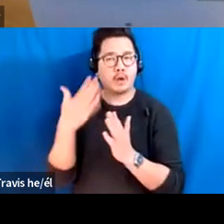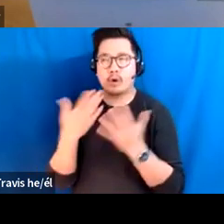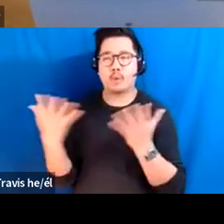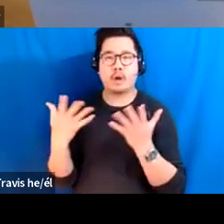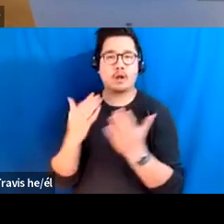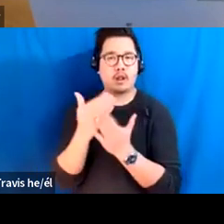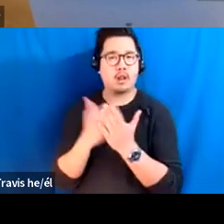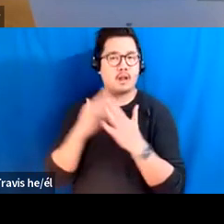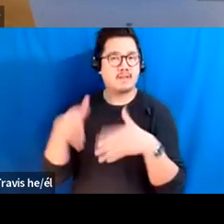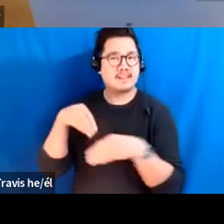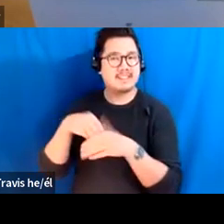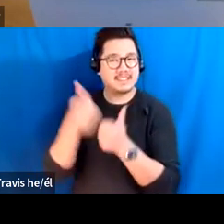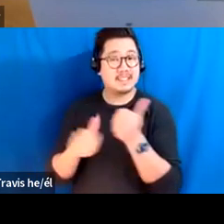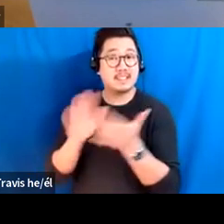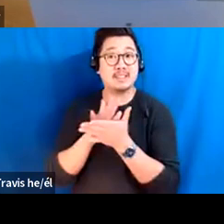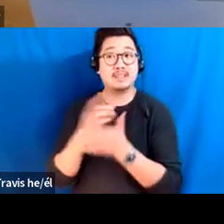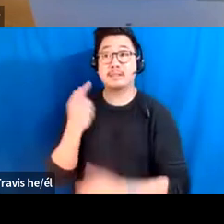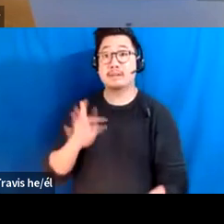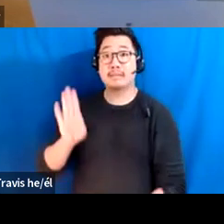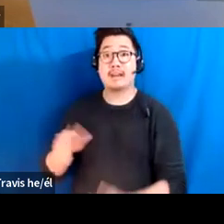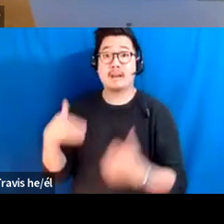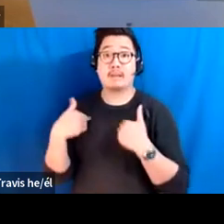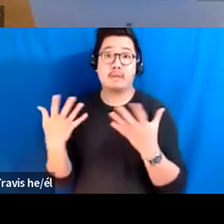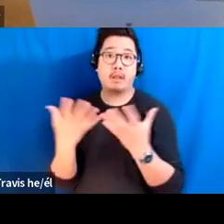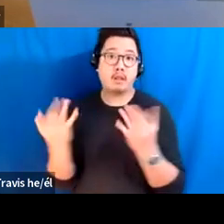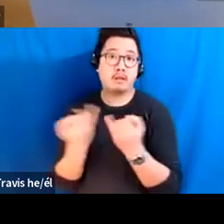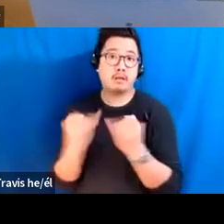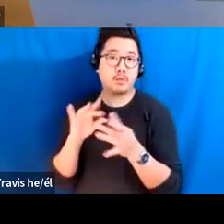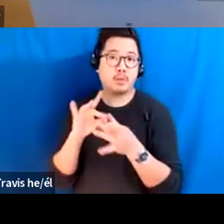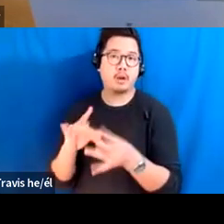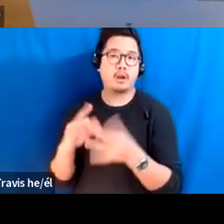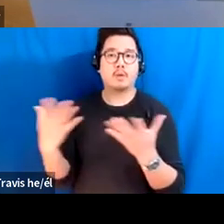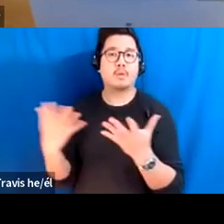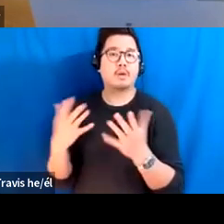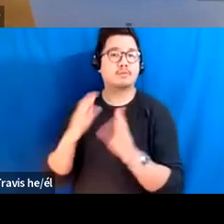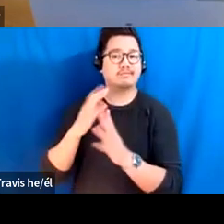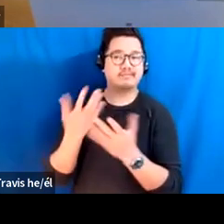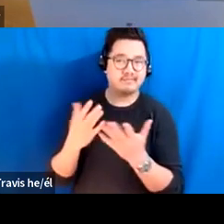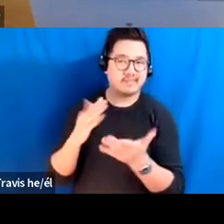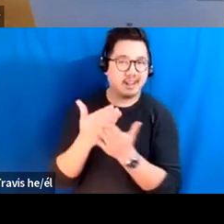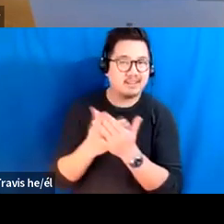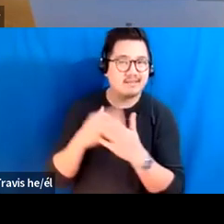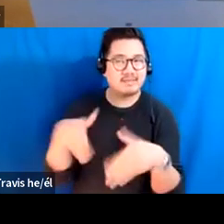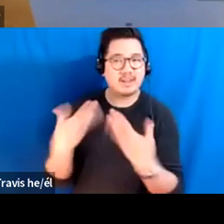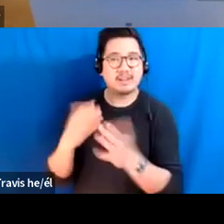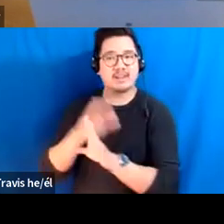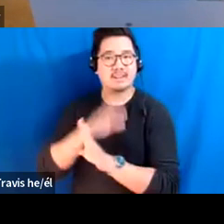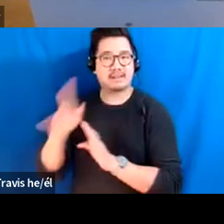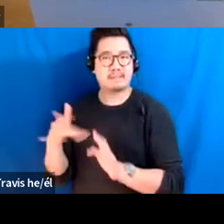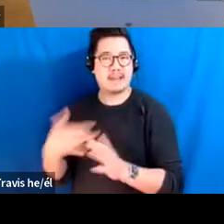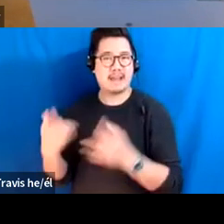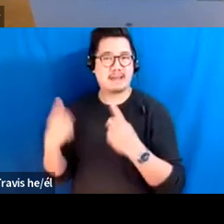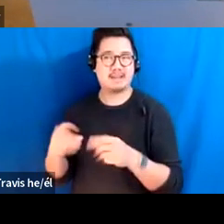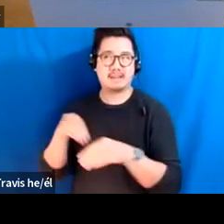boston has a lot of autonomy around course taking a curriculum that happens within autonomous schools